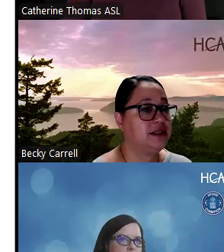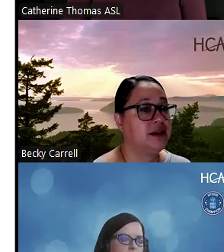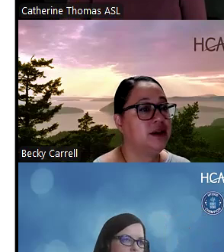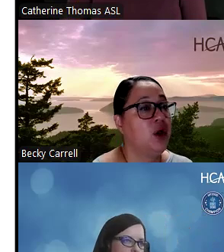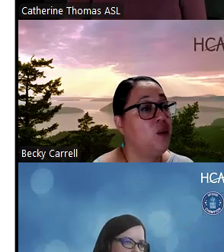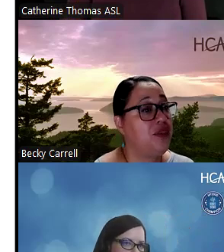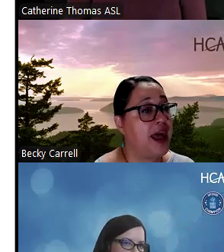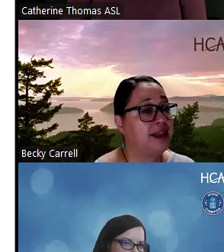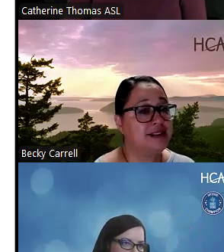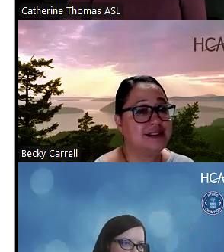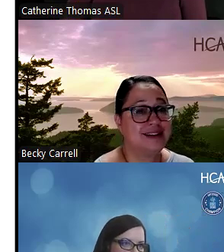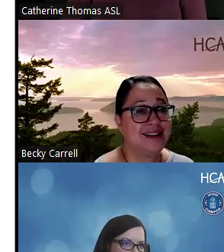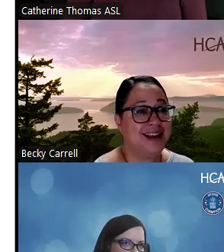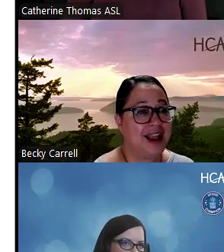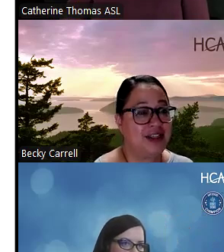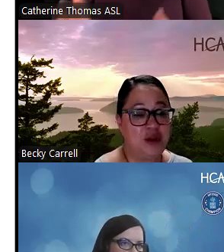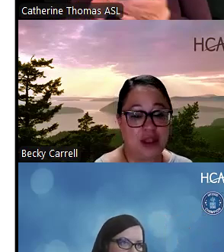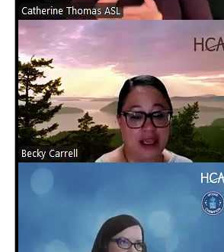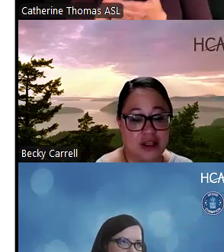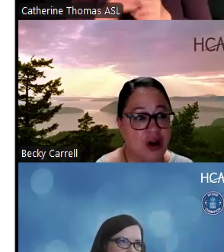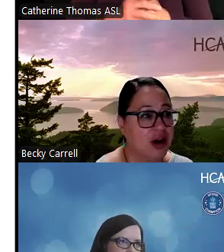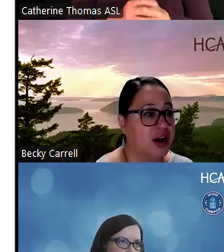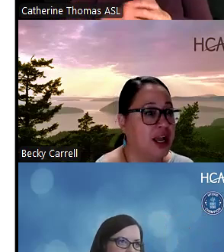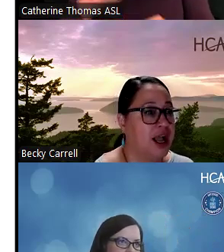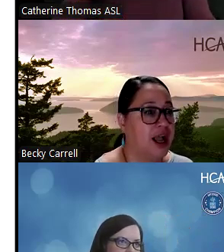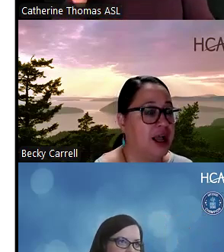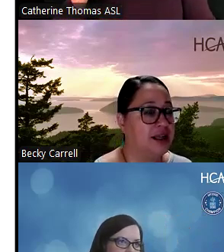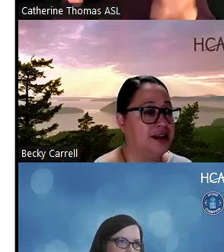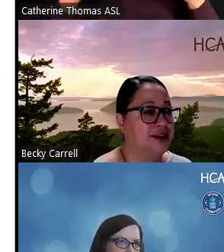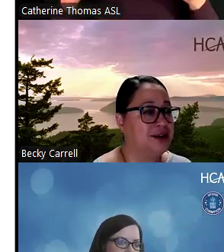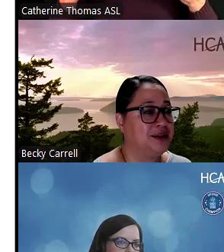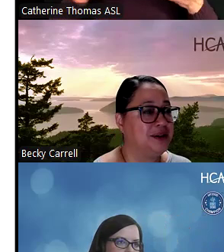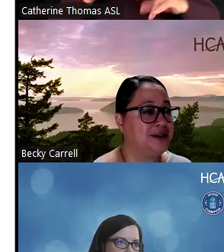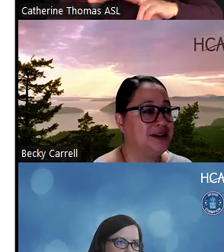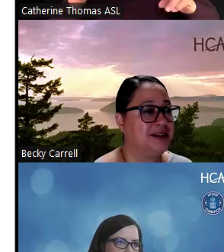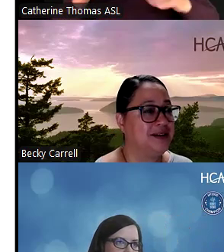Right. With that, I think we'll end our